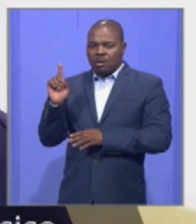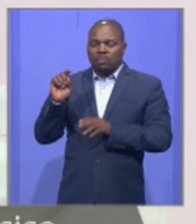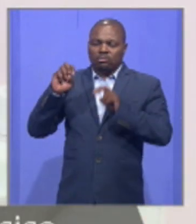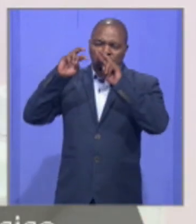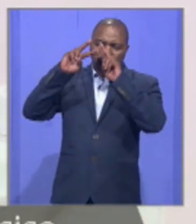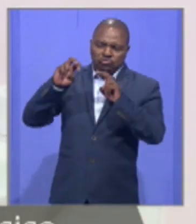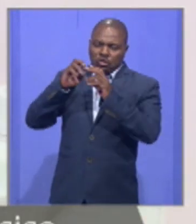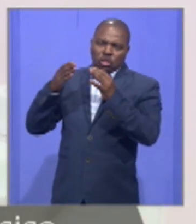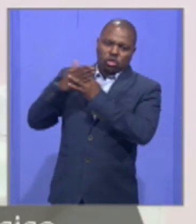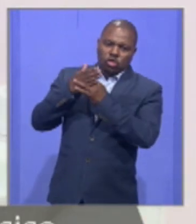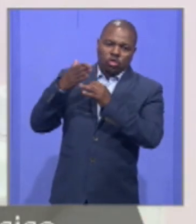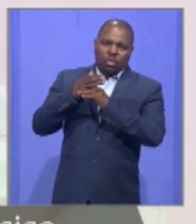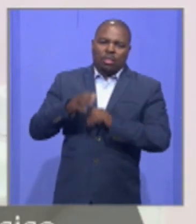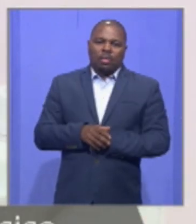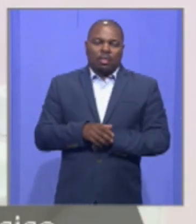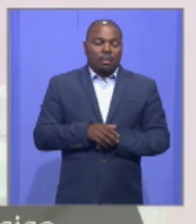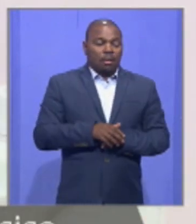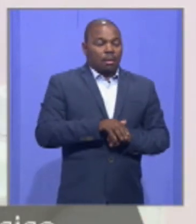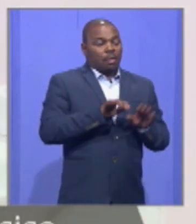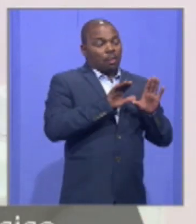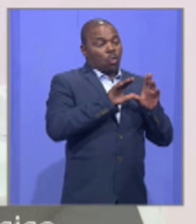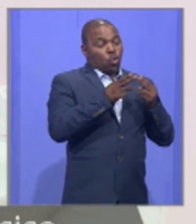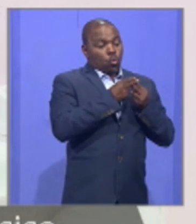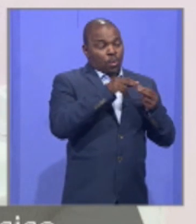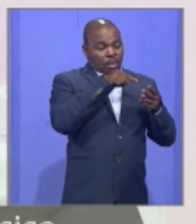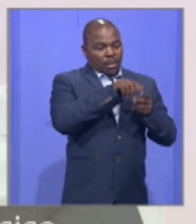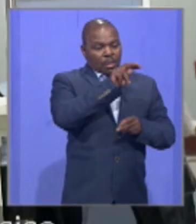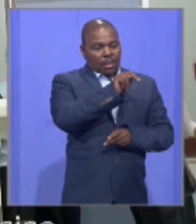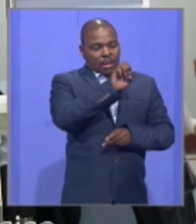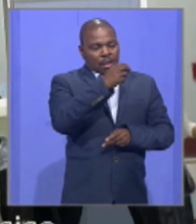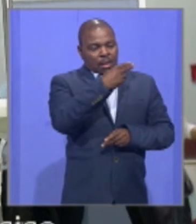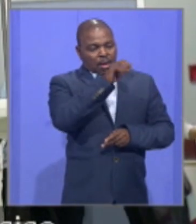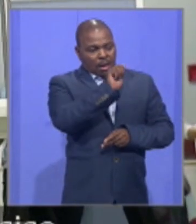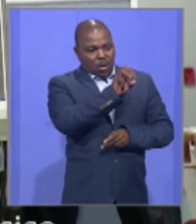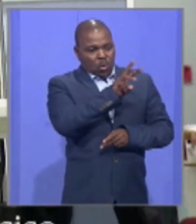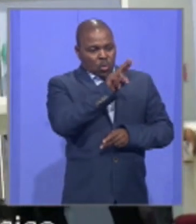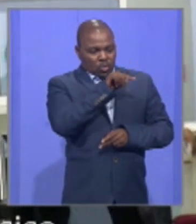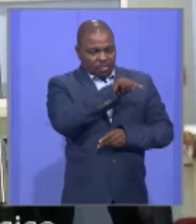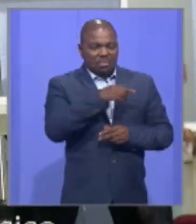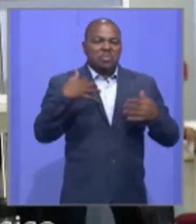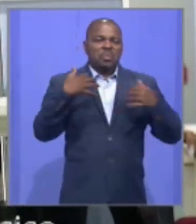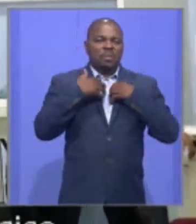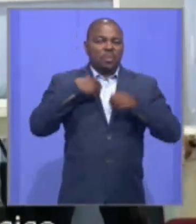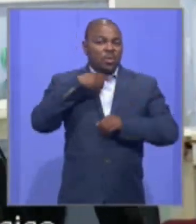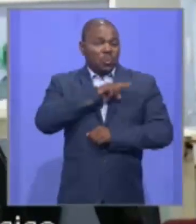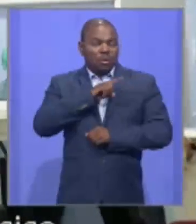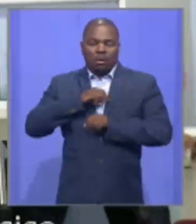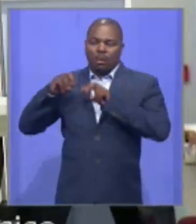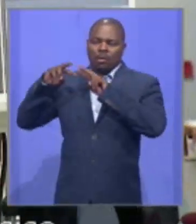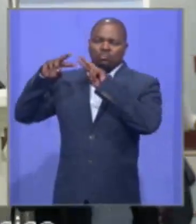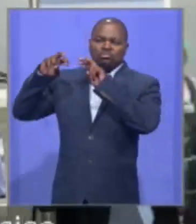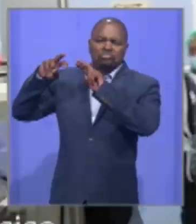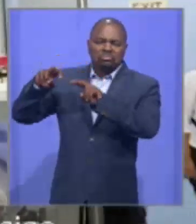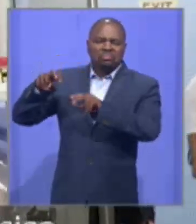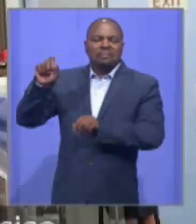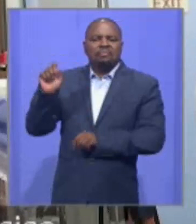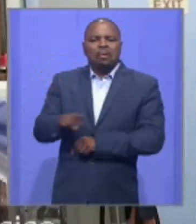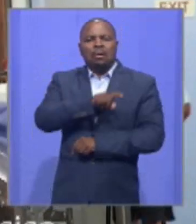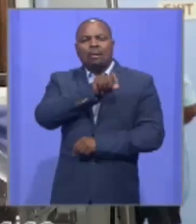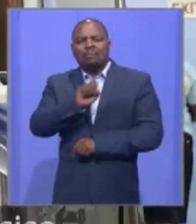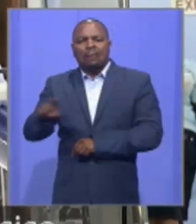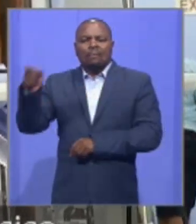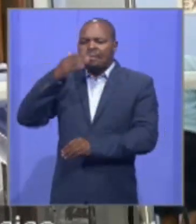dipatlisiso. Fela ba mokgatlho wa badiri Nehao ba re ba tshengwa ke gore dipatlisiso tseno di tsa nako e telele